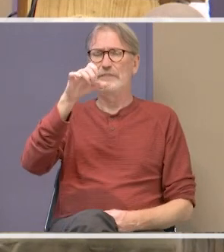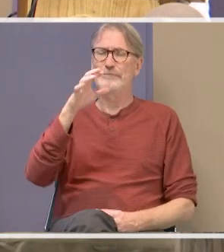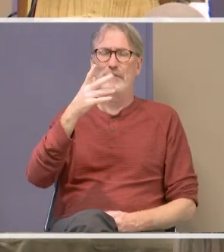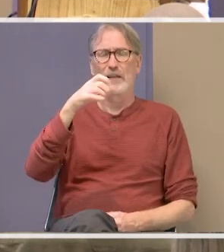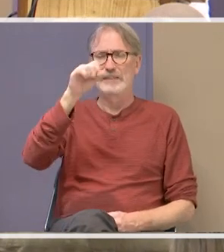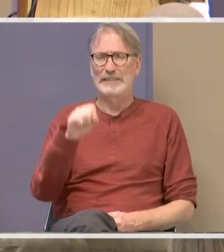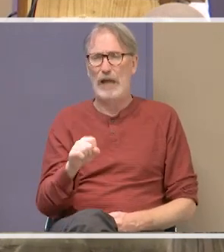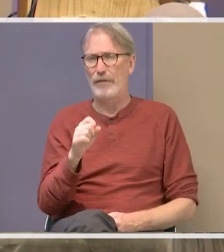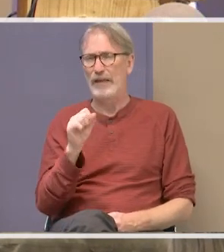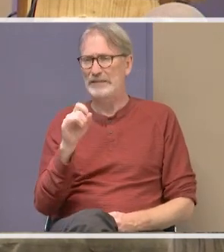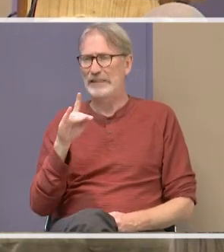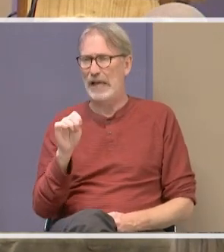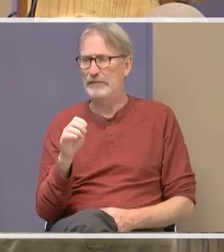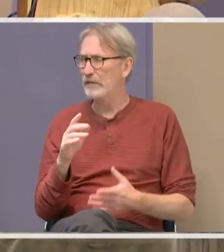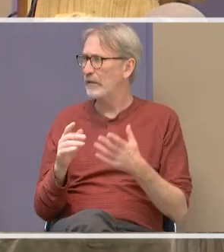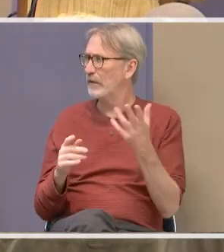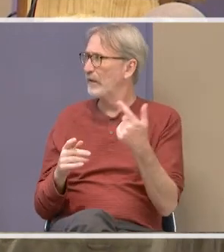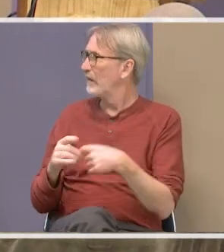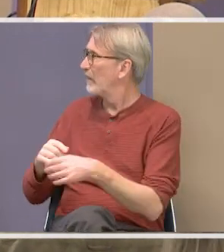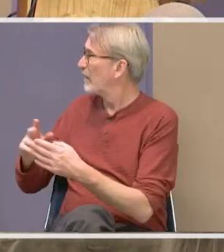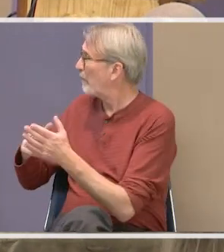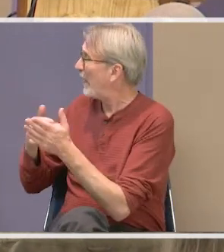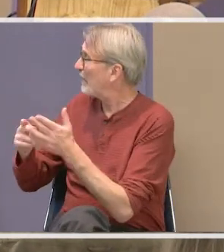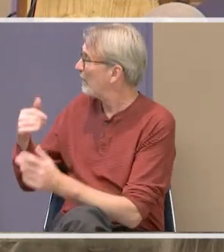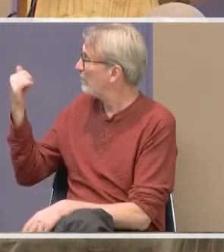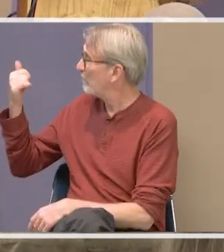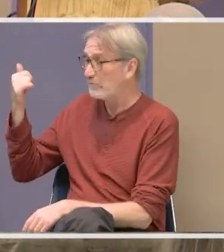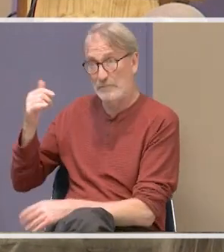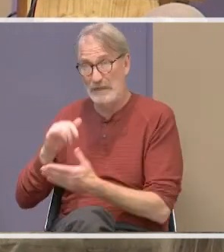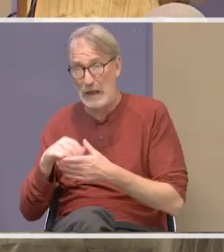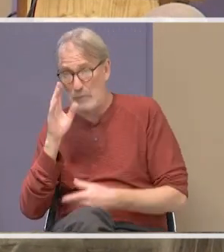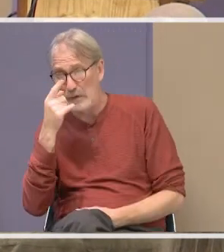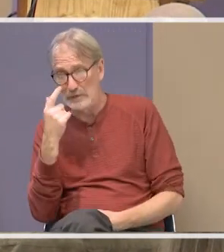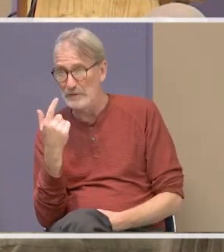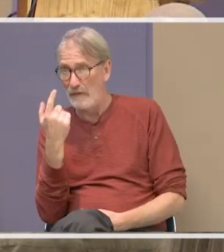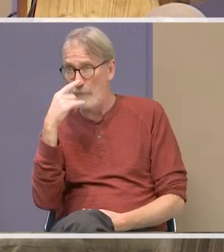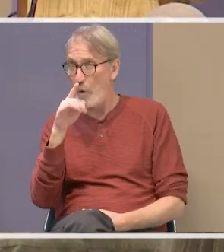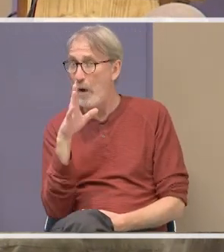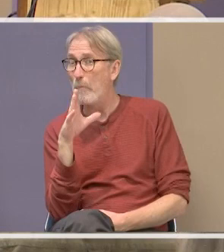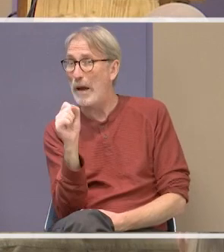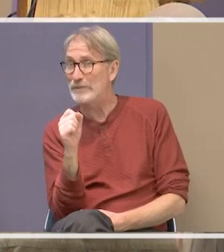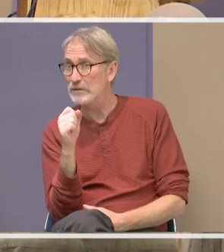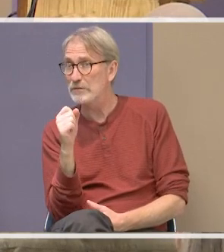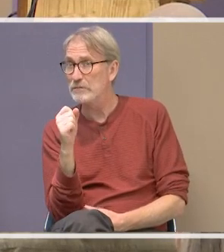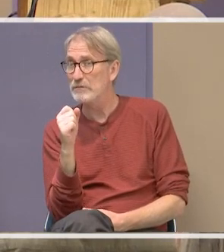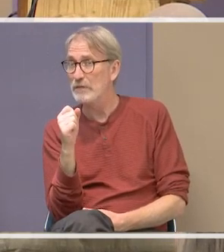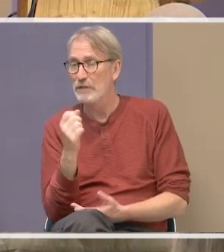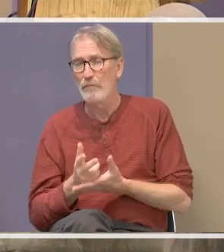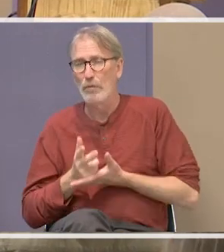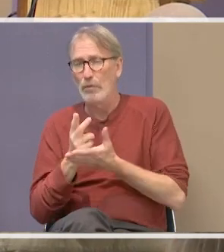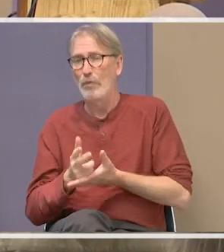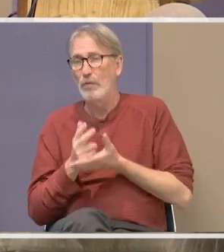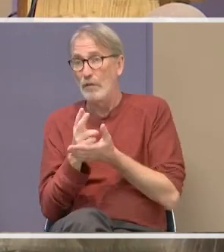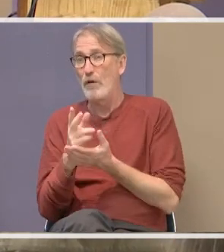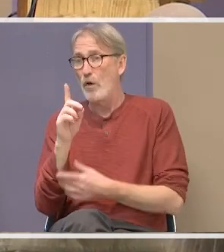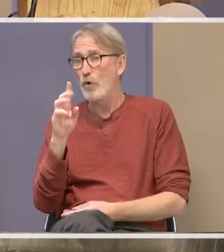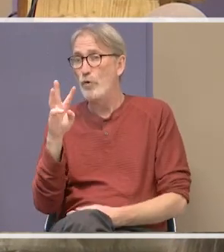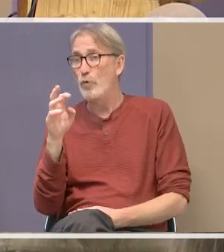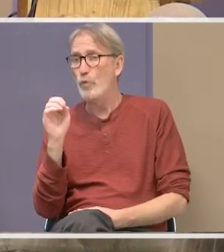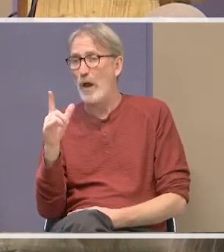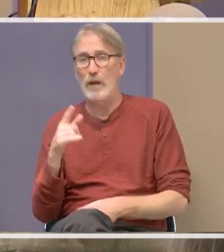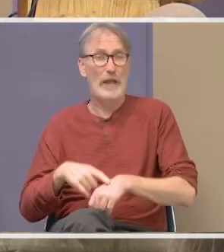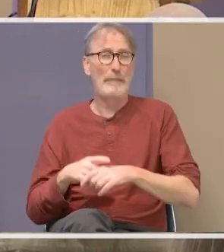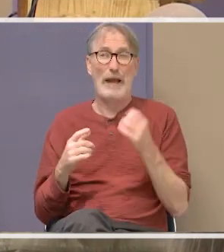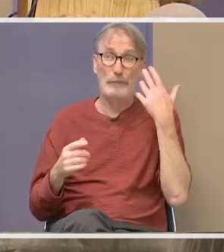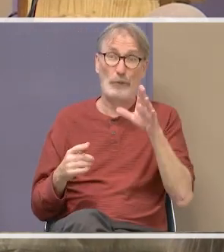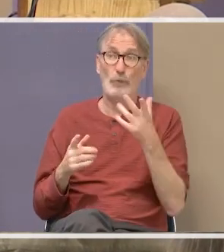the painted areas there, that would be to facilitate bus dwell time, or I don't know what the plan is